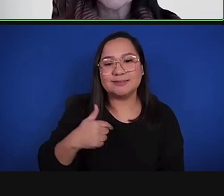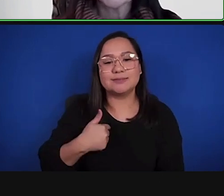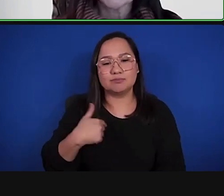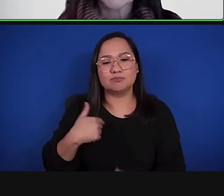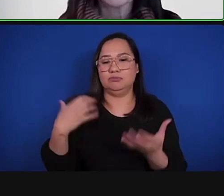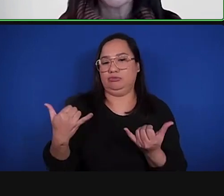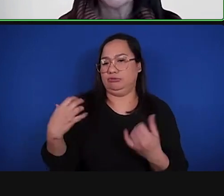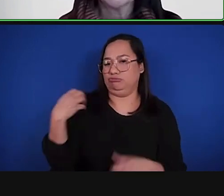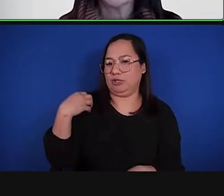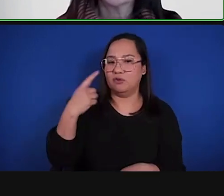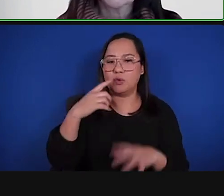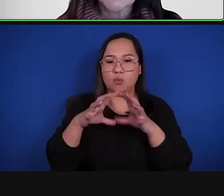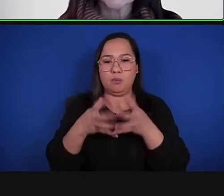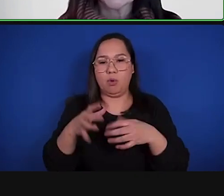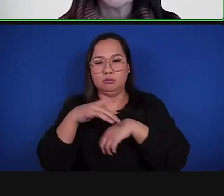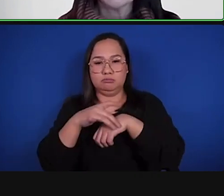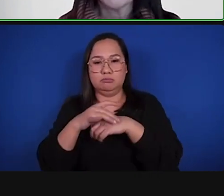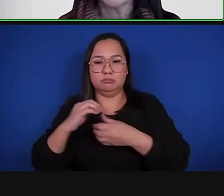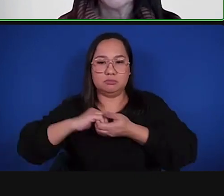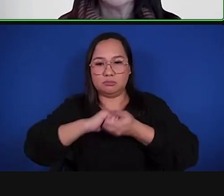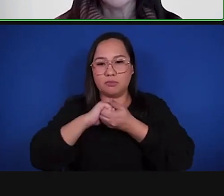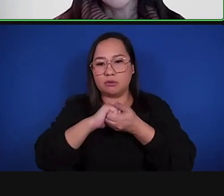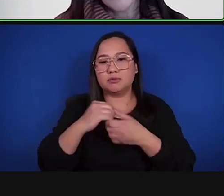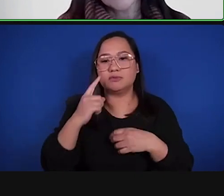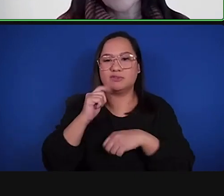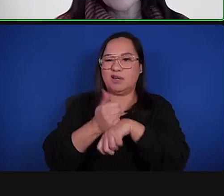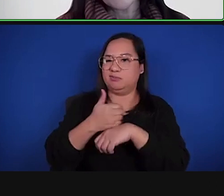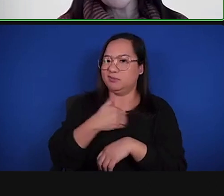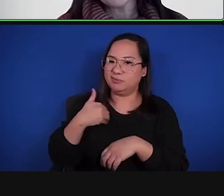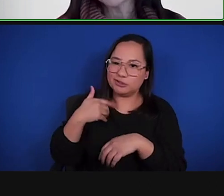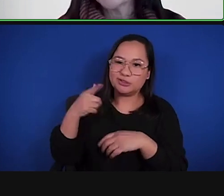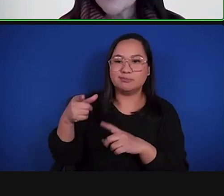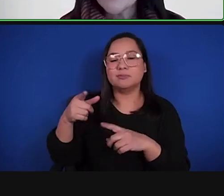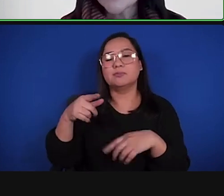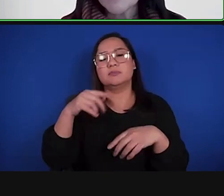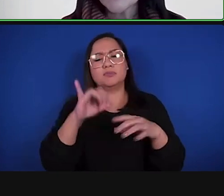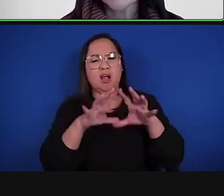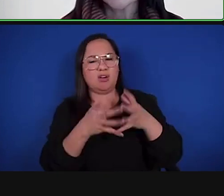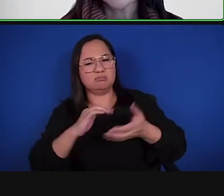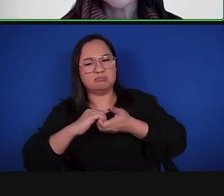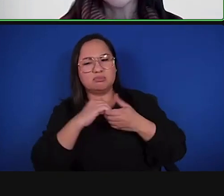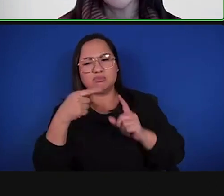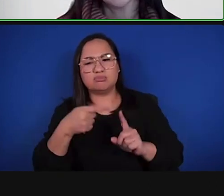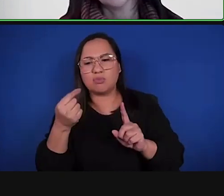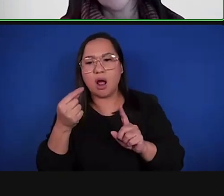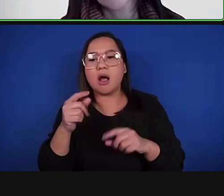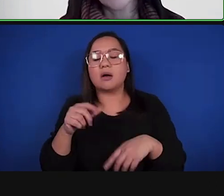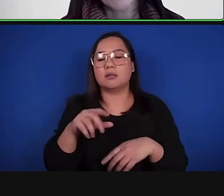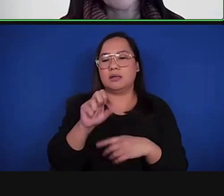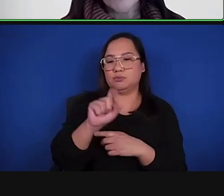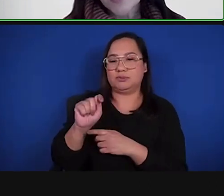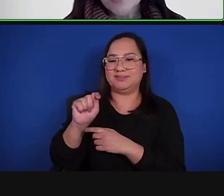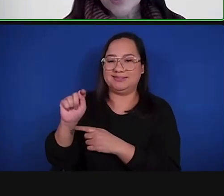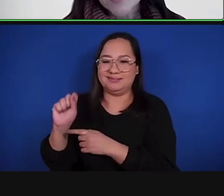Alliance of Speech to Text Captioning is an organization made up of experts who receive speech to text services and the